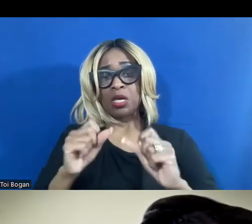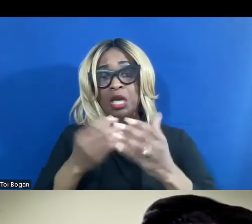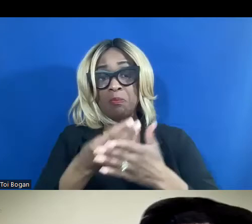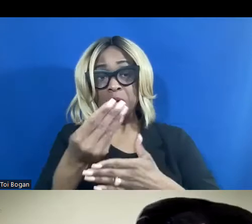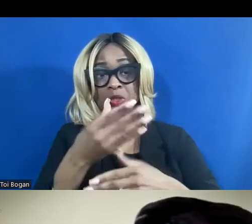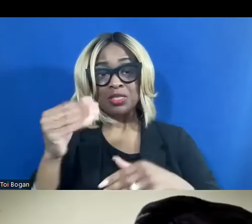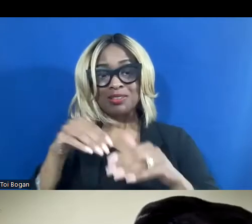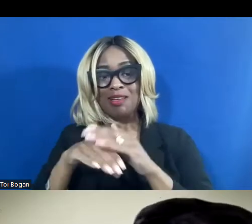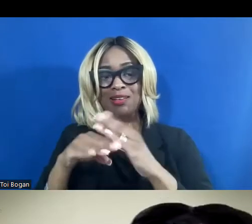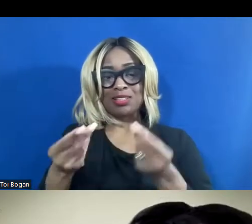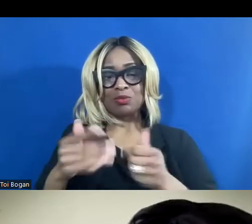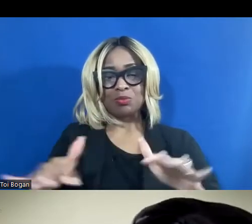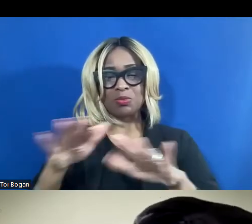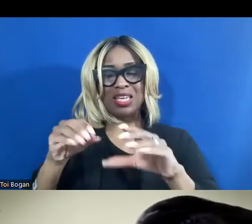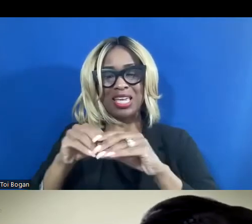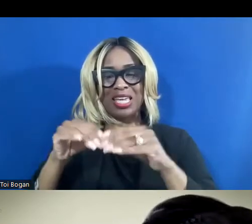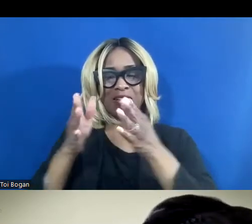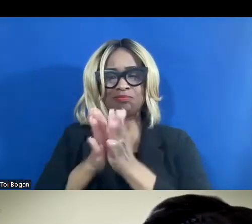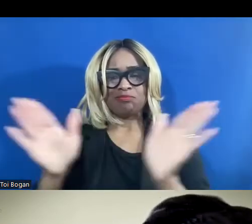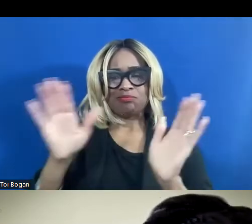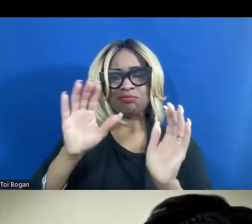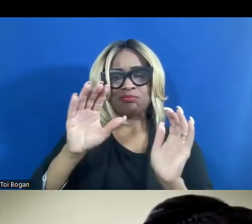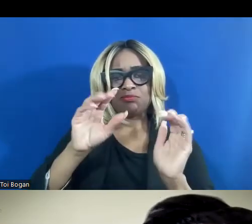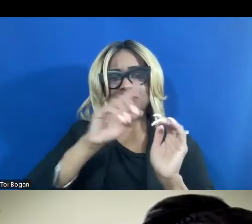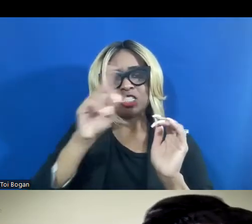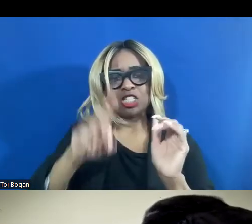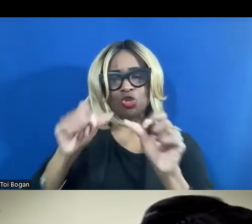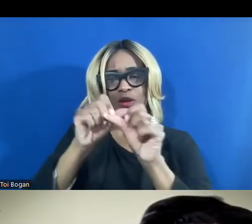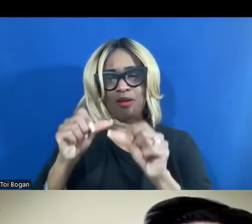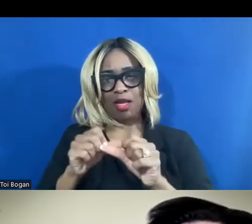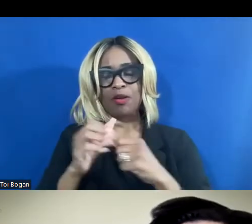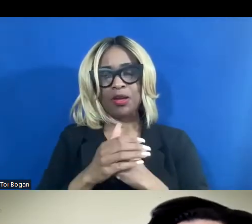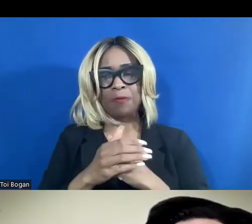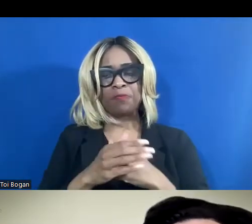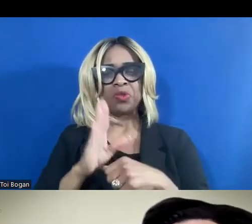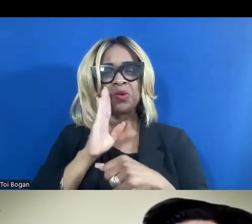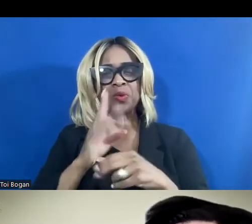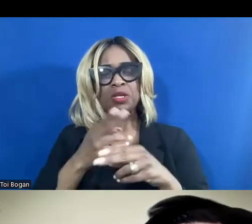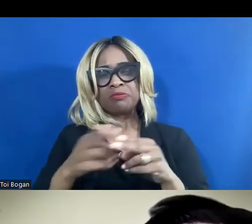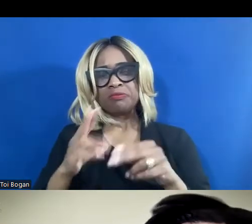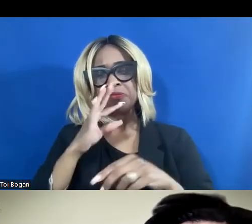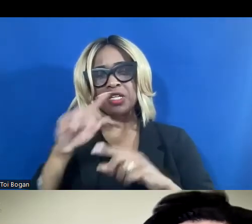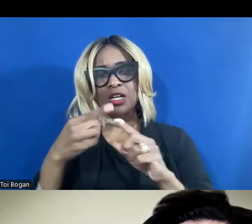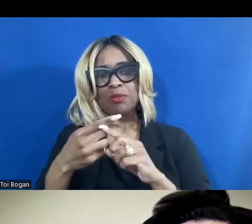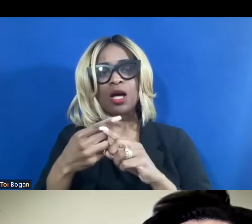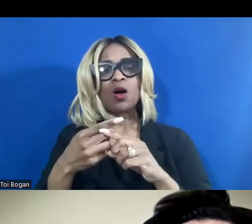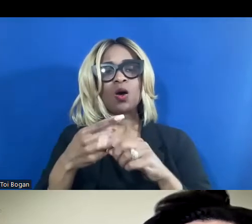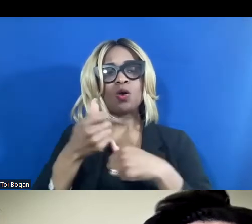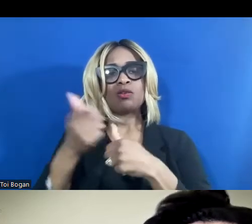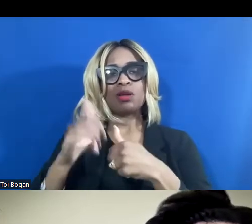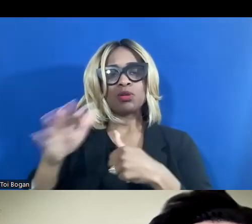property within the greater Detroit area. So I will talk a bit about neighborhood and built environment.